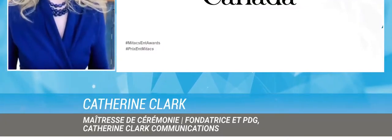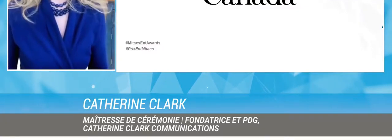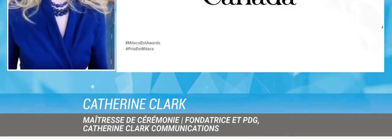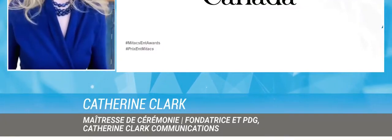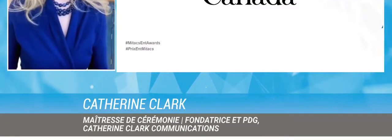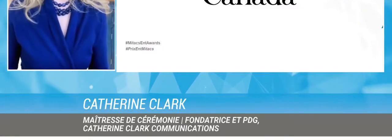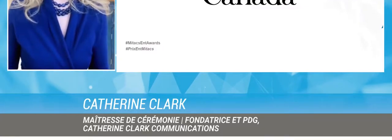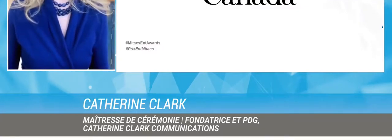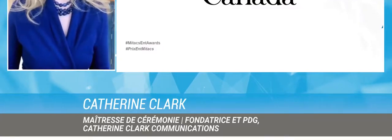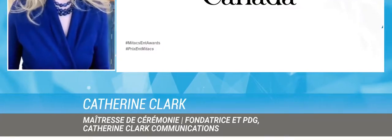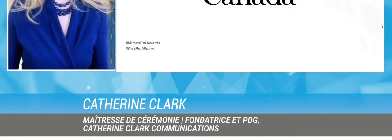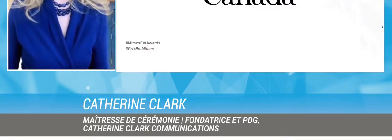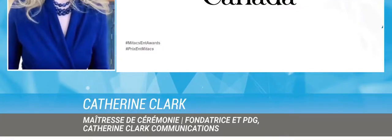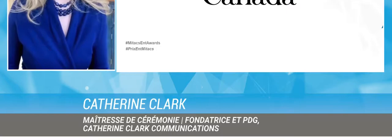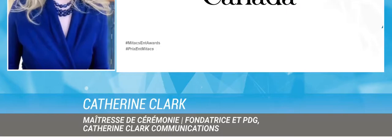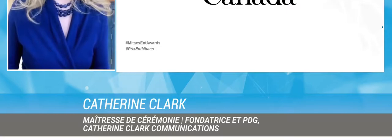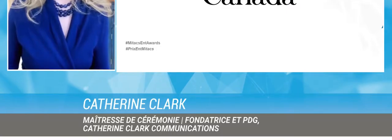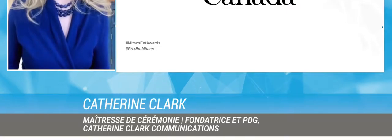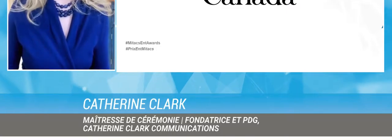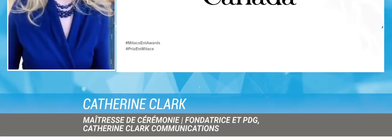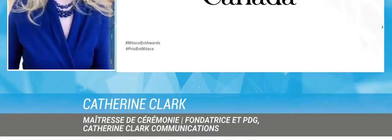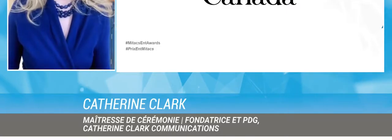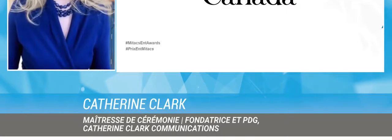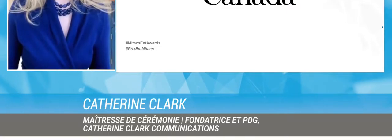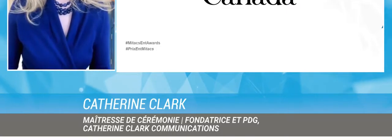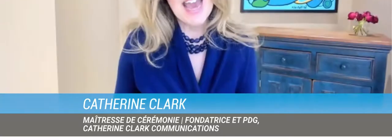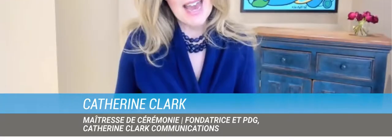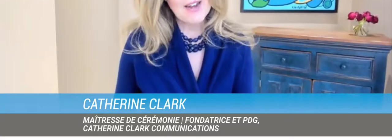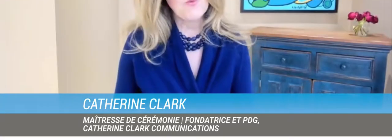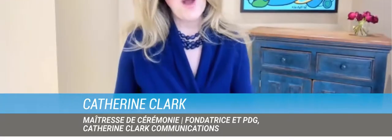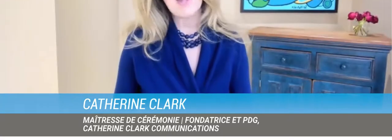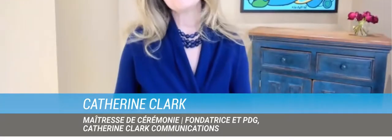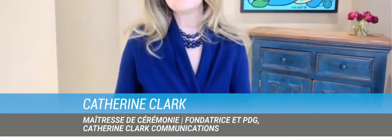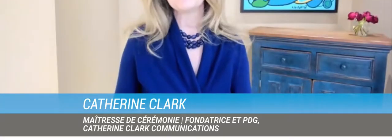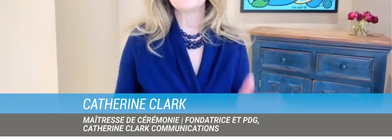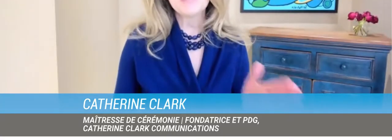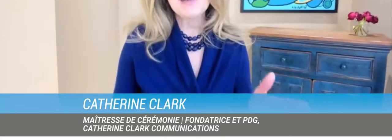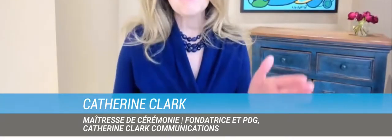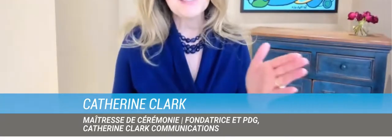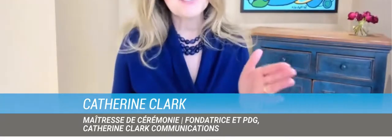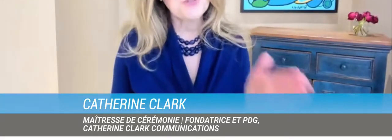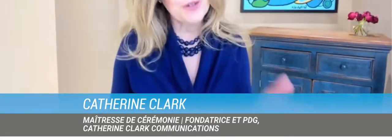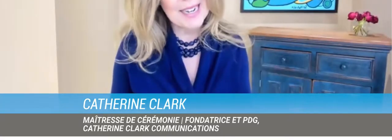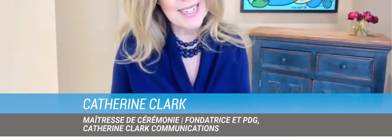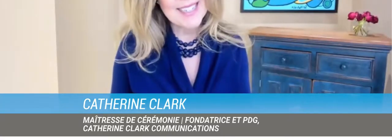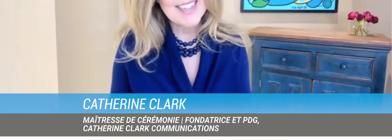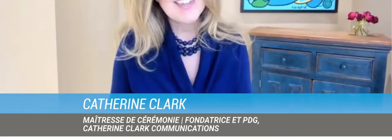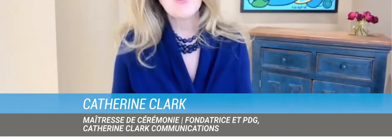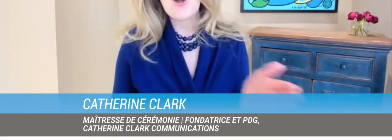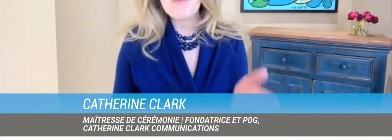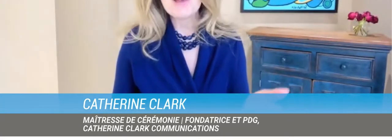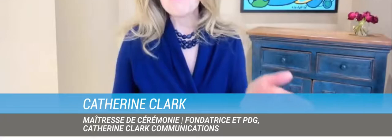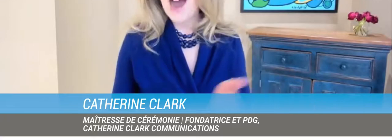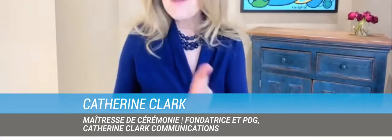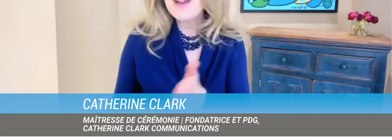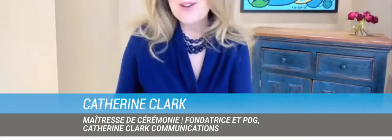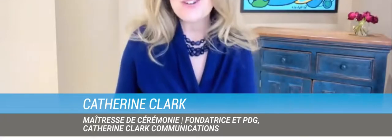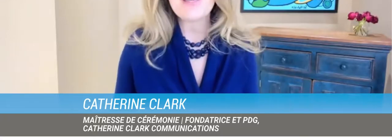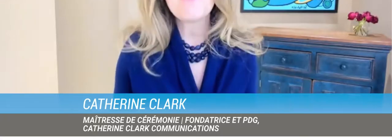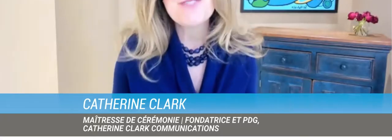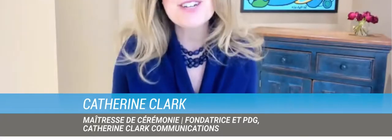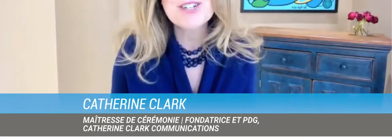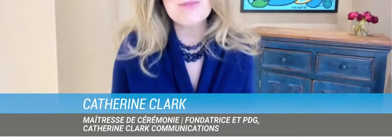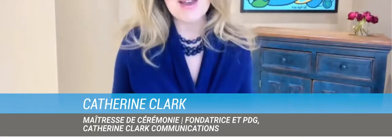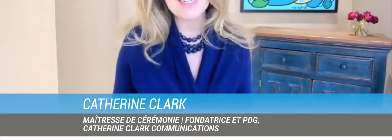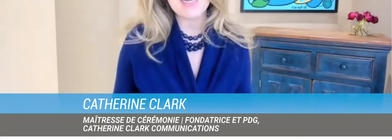incredibly grateful to have support from our federal government partners. And while Minister Ng brings greetings, I'll make my way over to